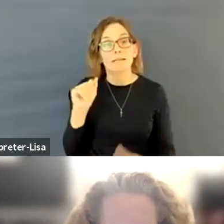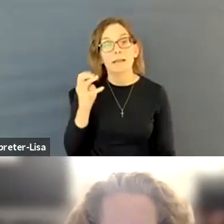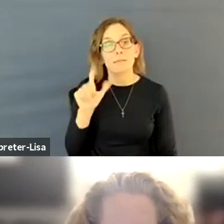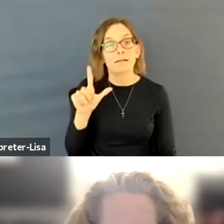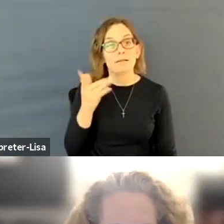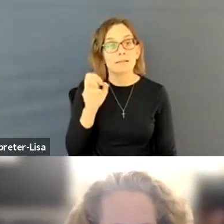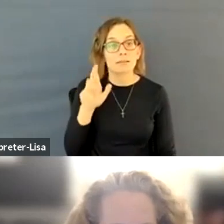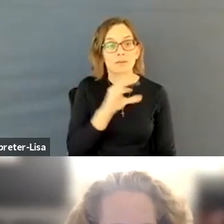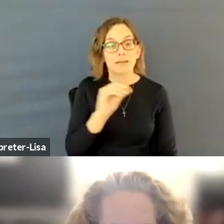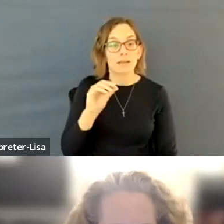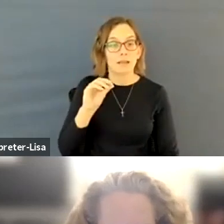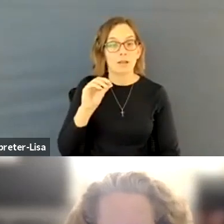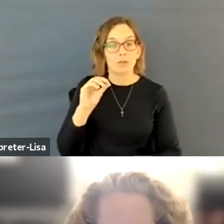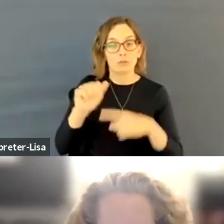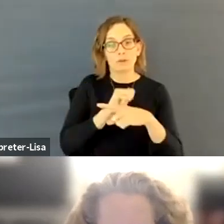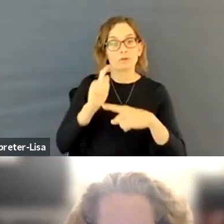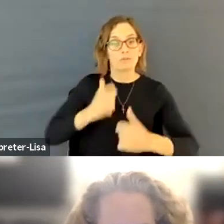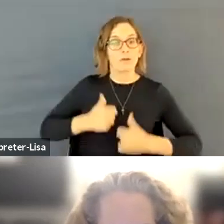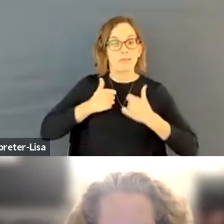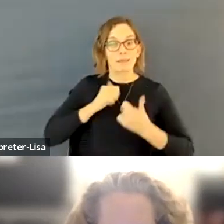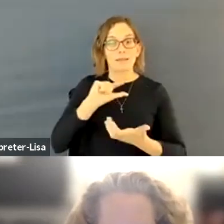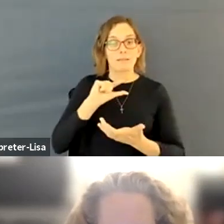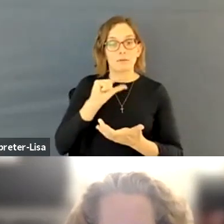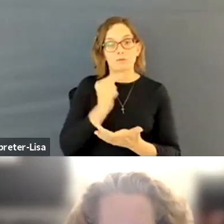Leader and the Rehearsal for Life Graduate Student Theater Troupe.